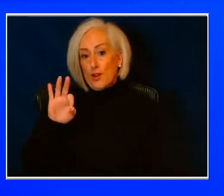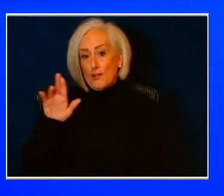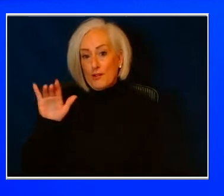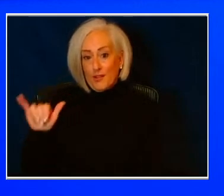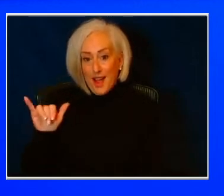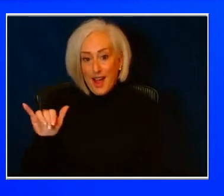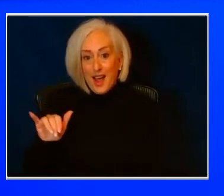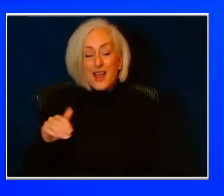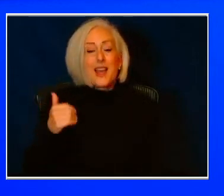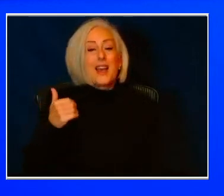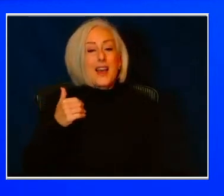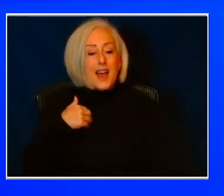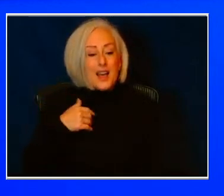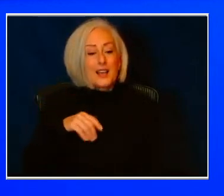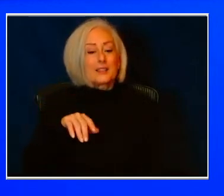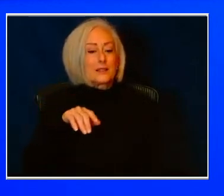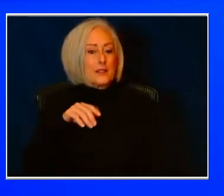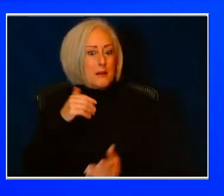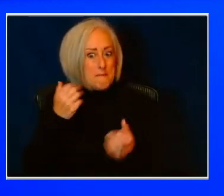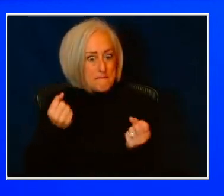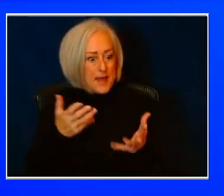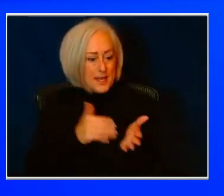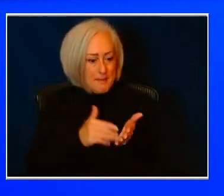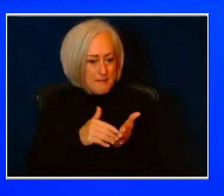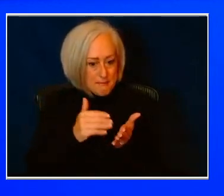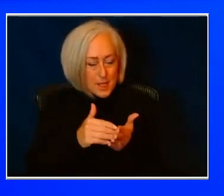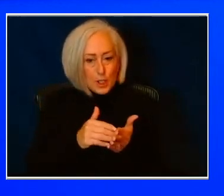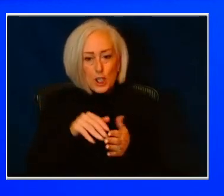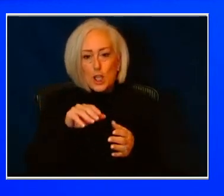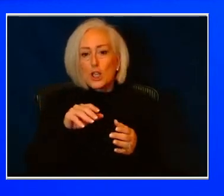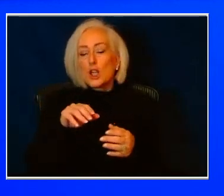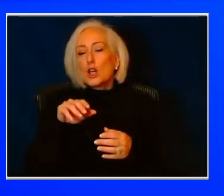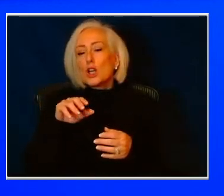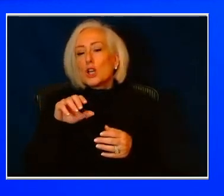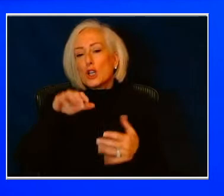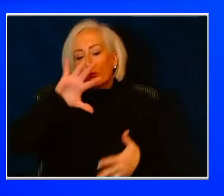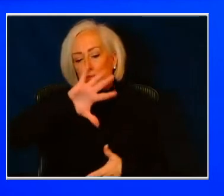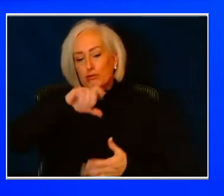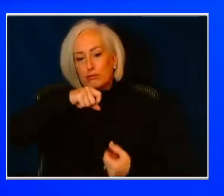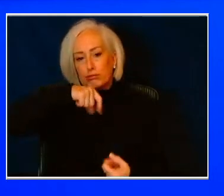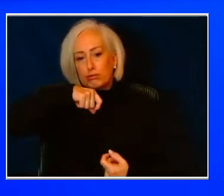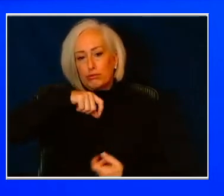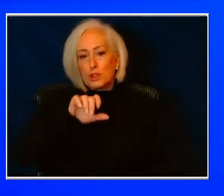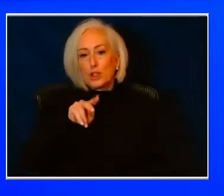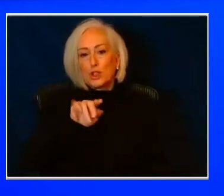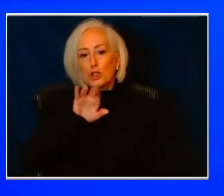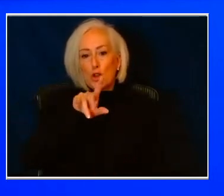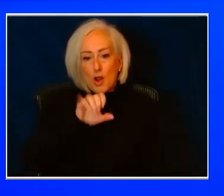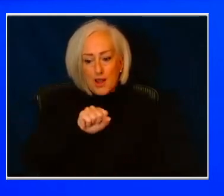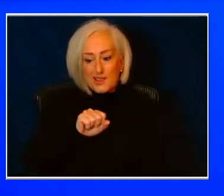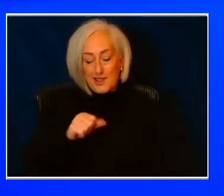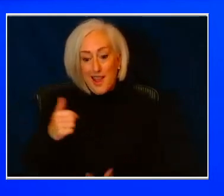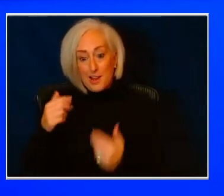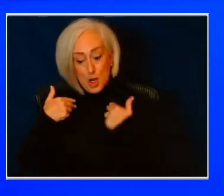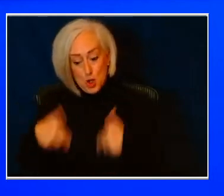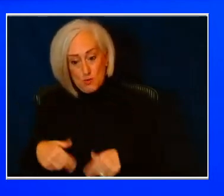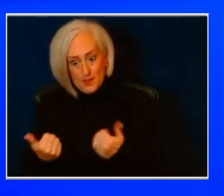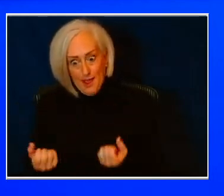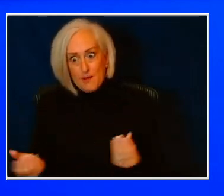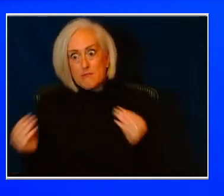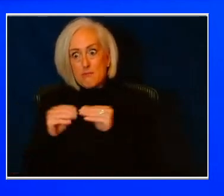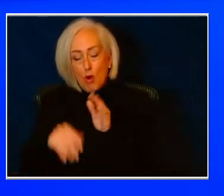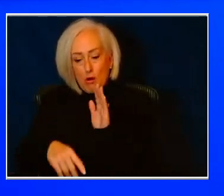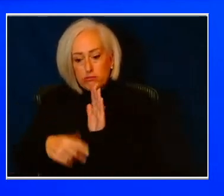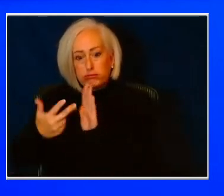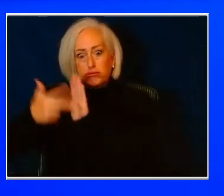billion neurons. So if you really want to study the disease, we need to go. And but question is, how do you get the brain? It's not a, of course, we are